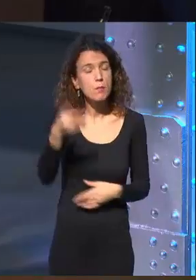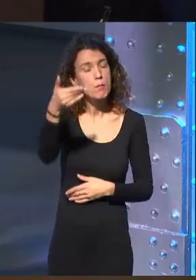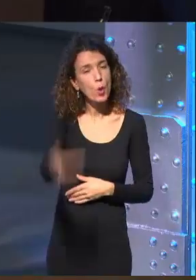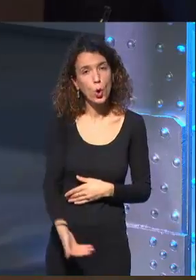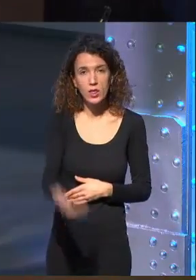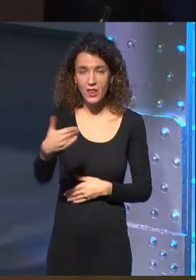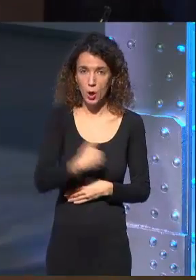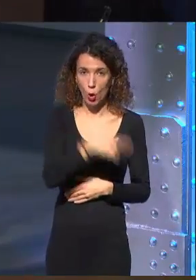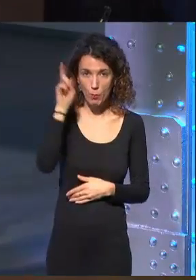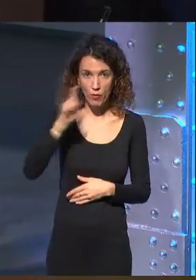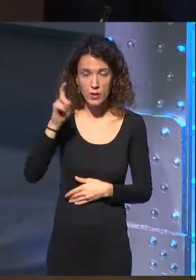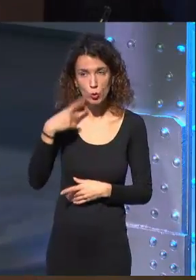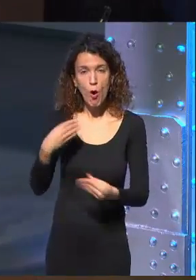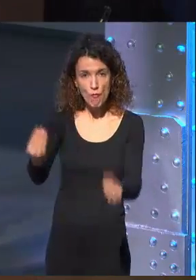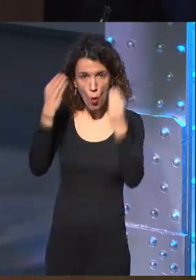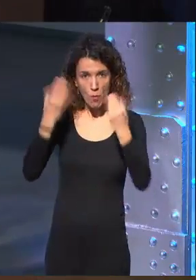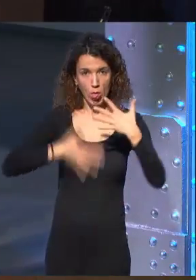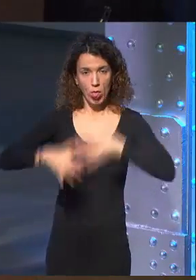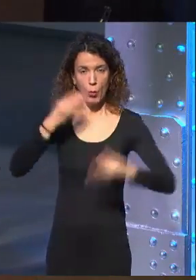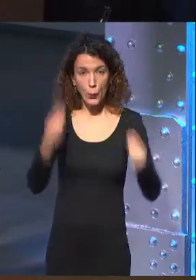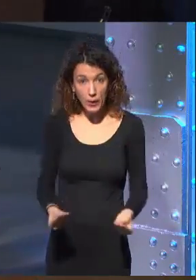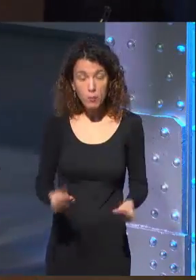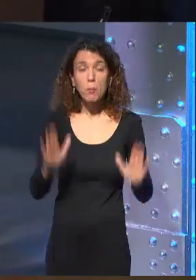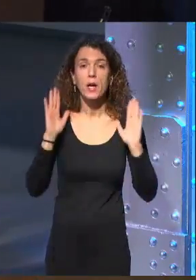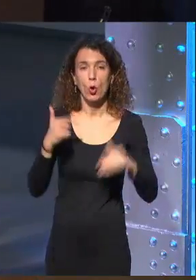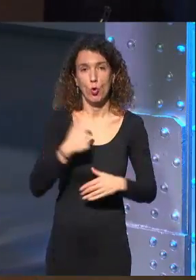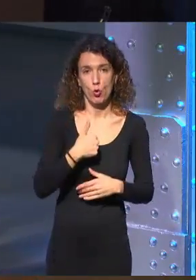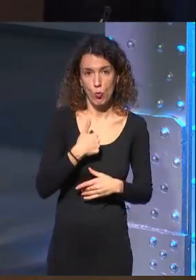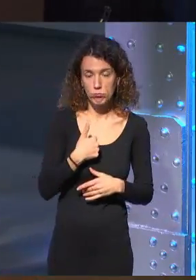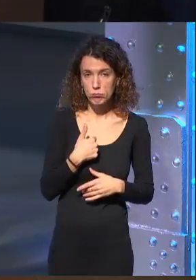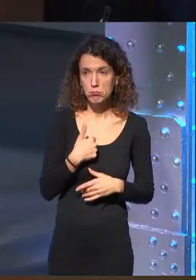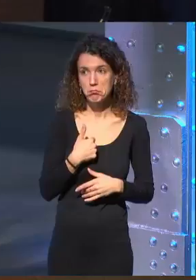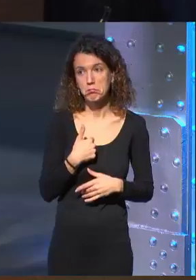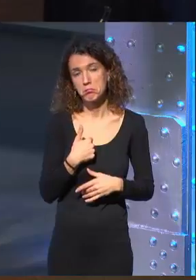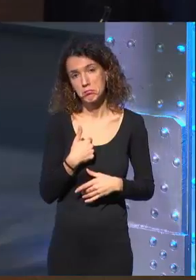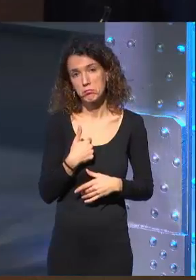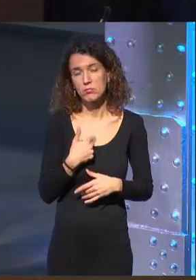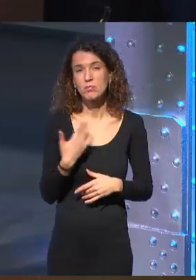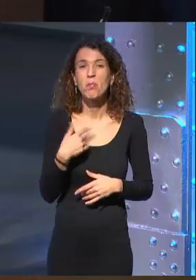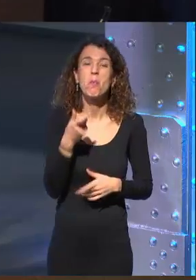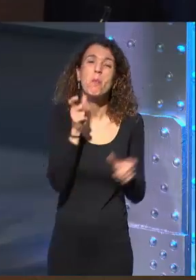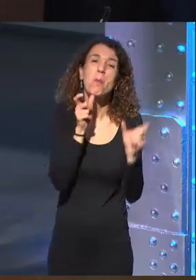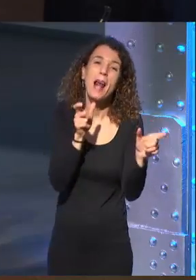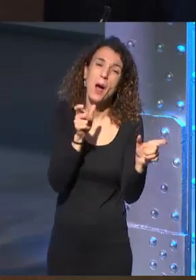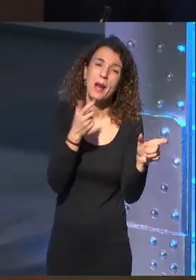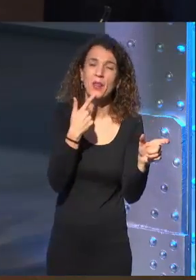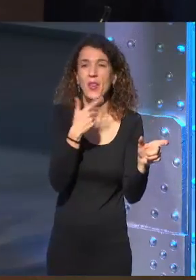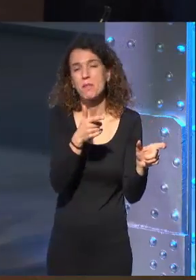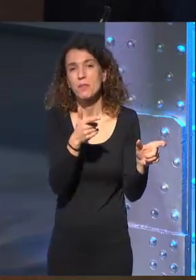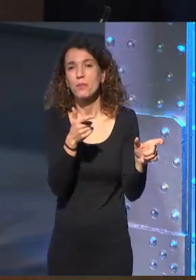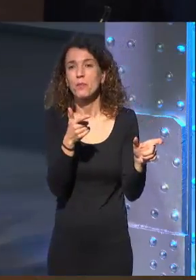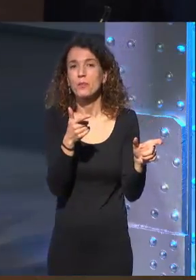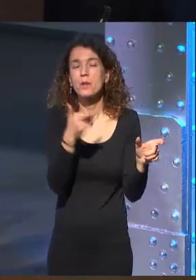to the private technological communication of each kid. So it's important for teachers to be